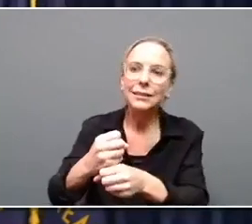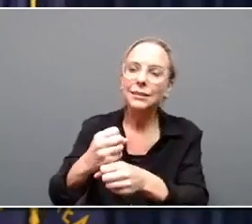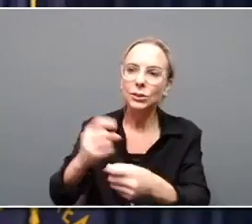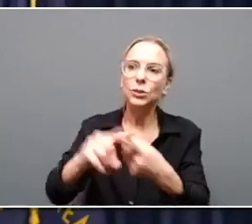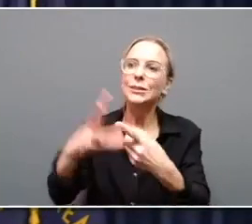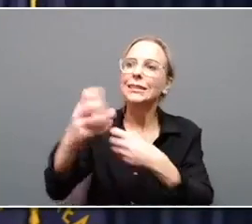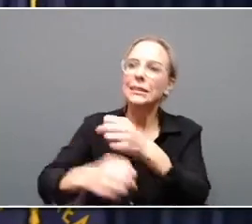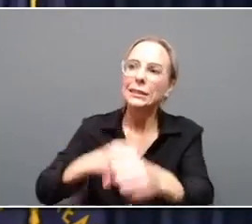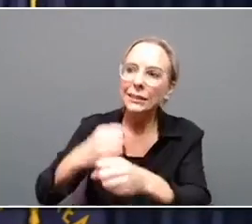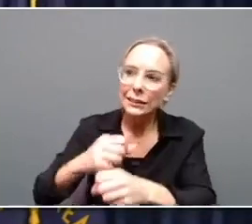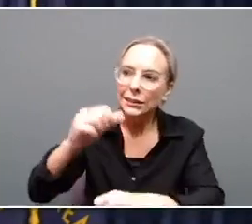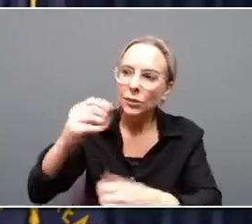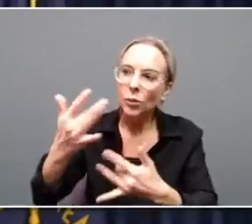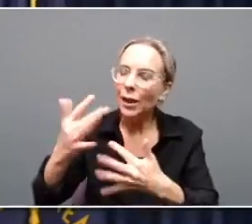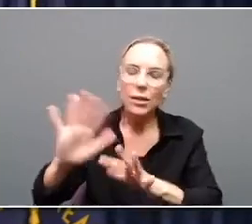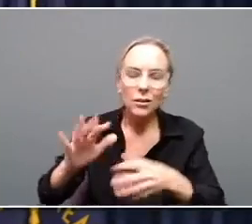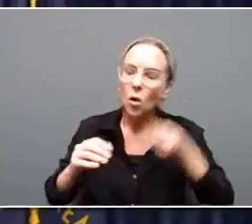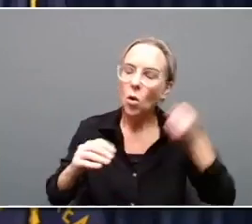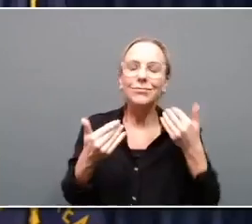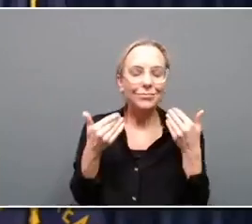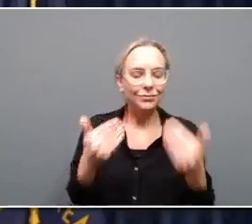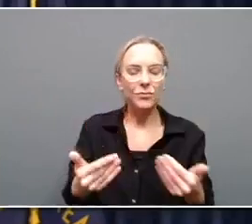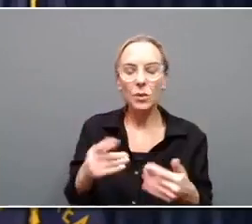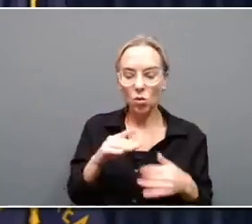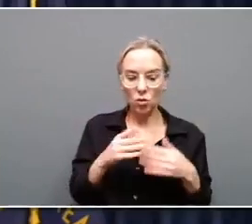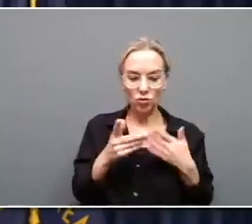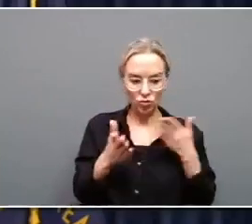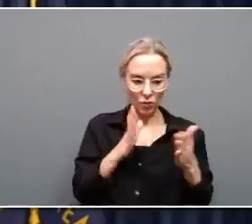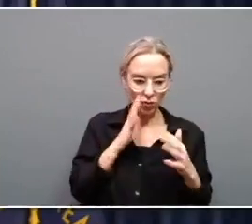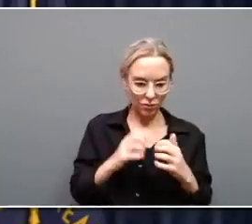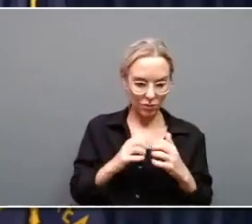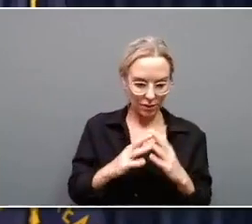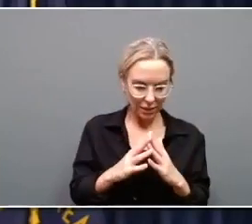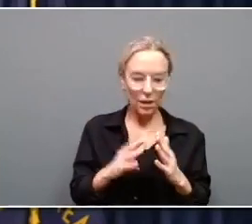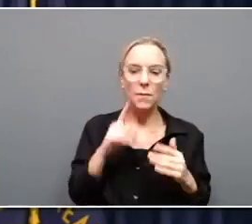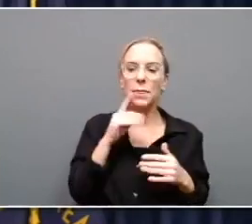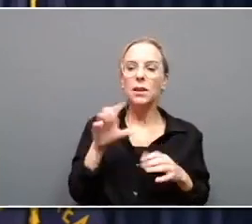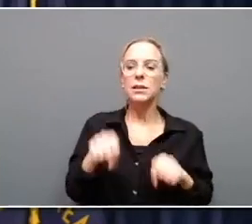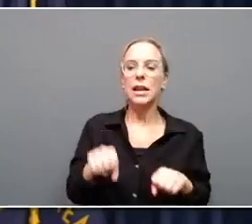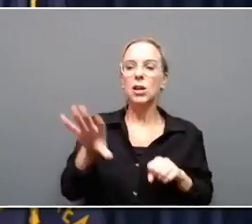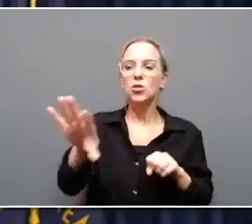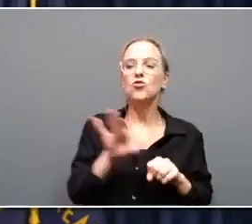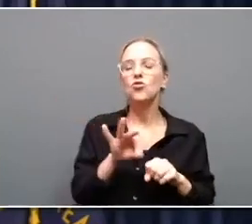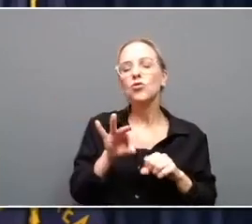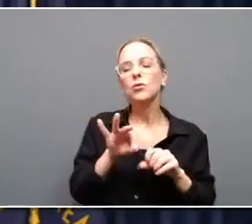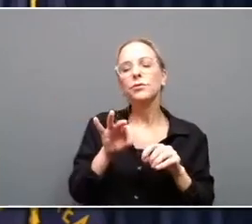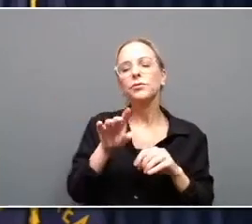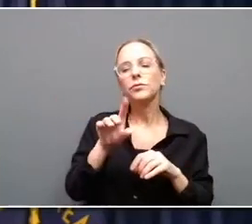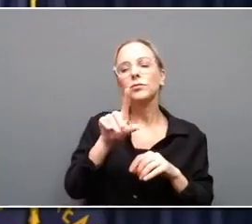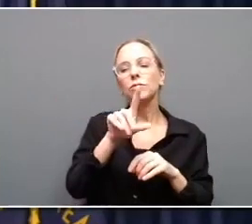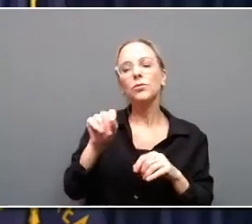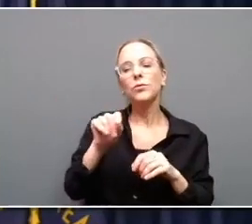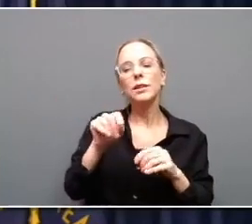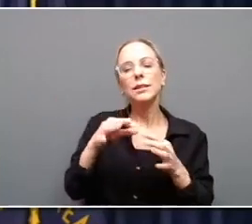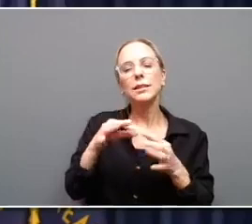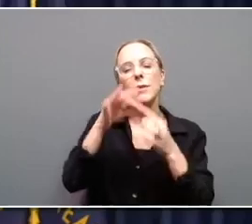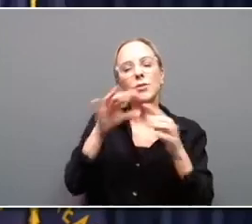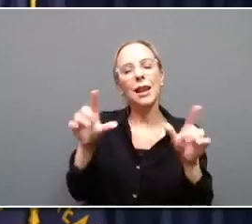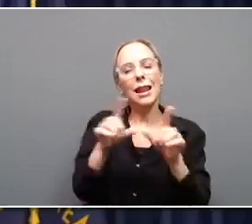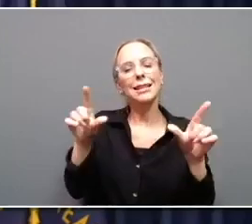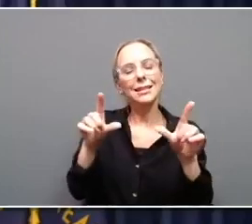in place and once services resume, Kentuckians will be able to choose from more than 20 special license plate designs that promote